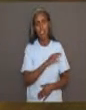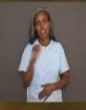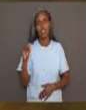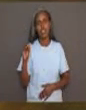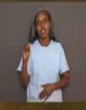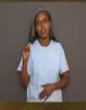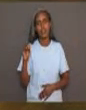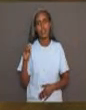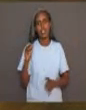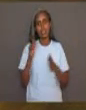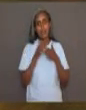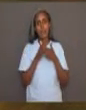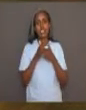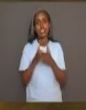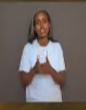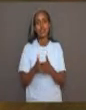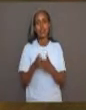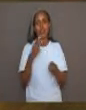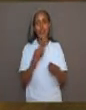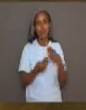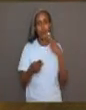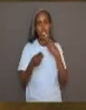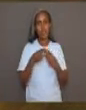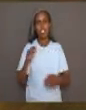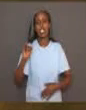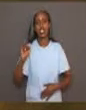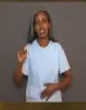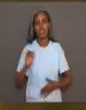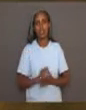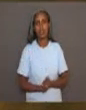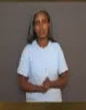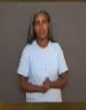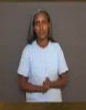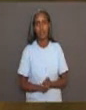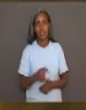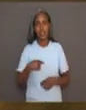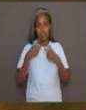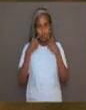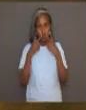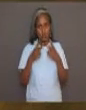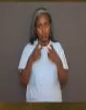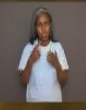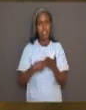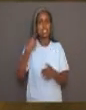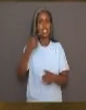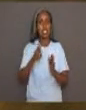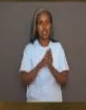and the principle of mathematical induction. I will see you in the